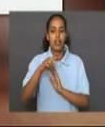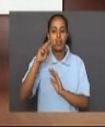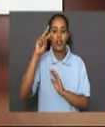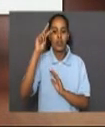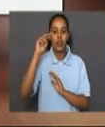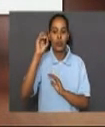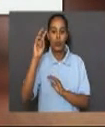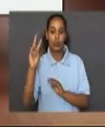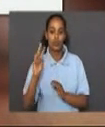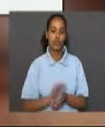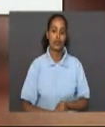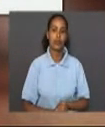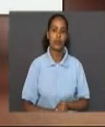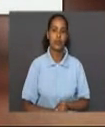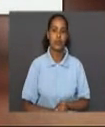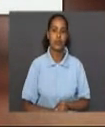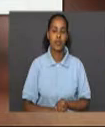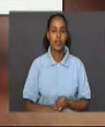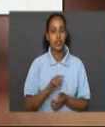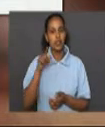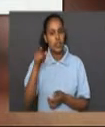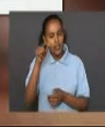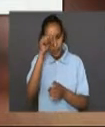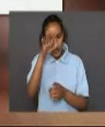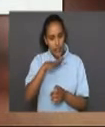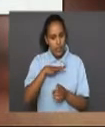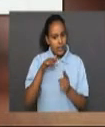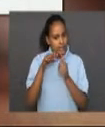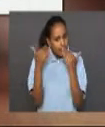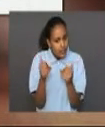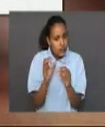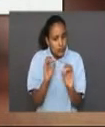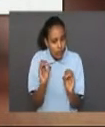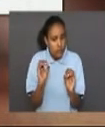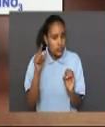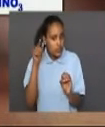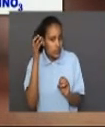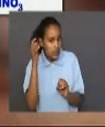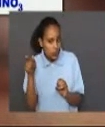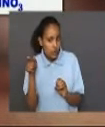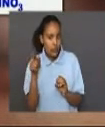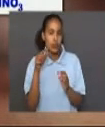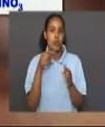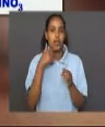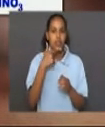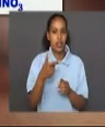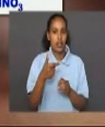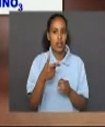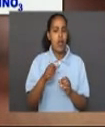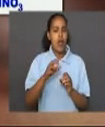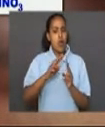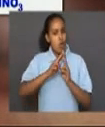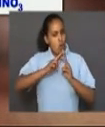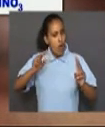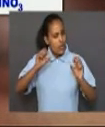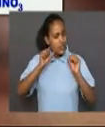nitrogen dioxide. If that person is still not listening to you, you must say it